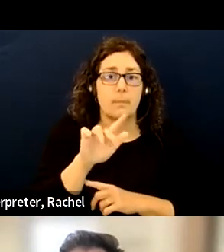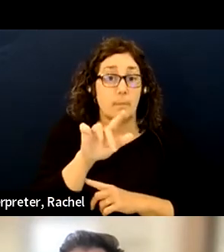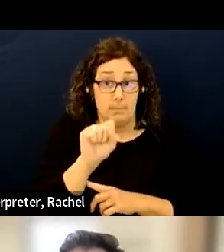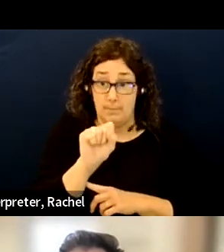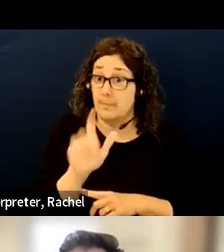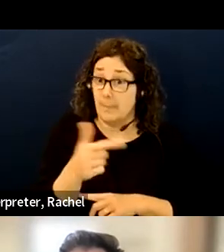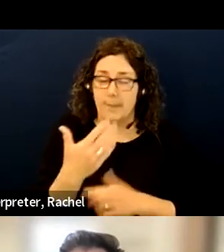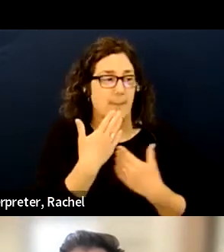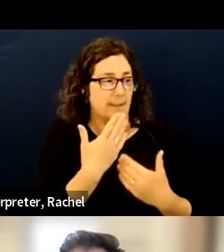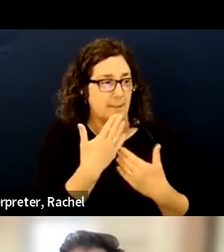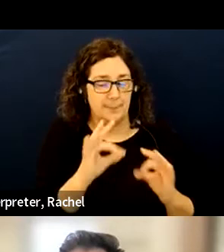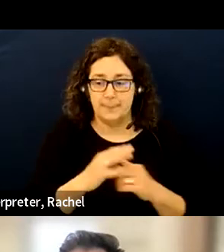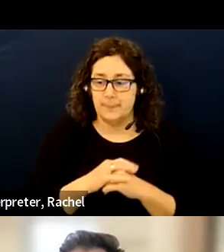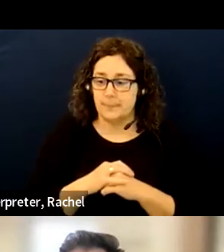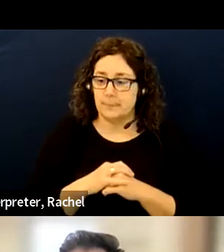Thanks.